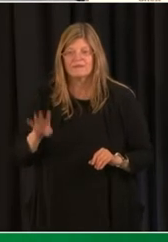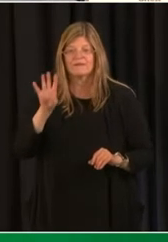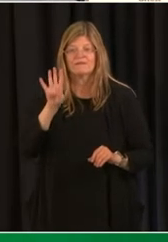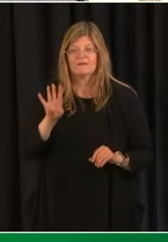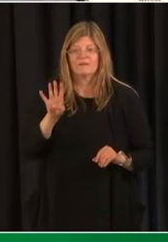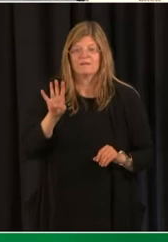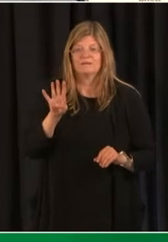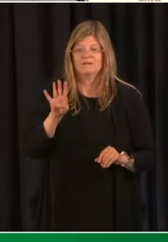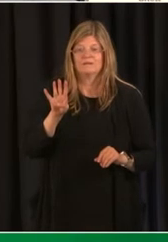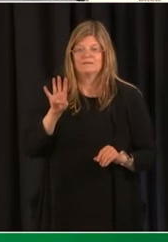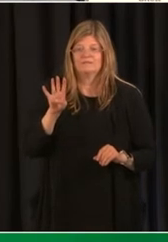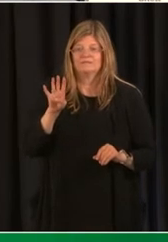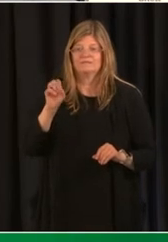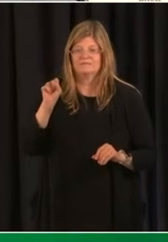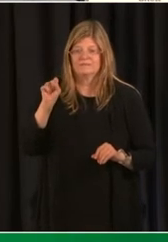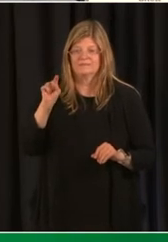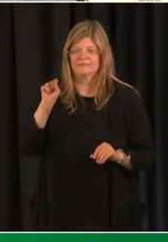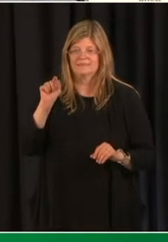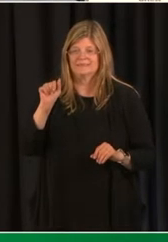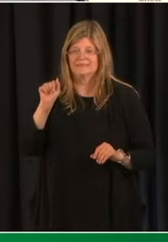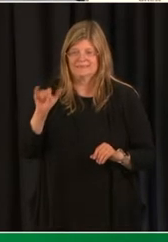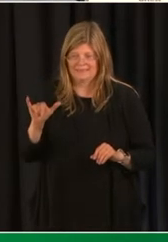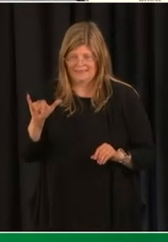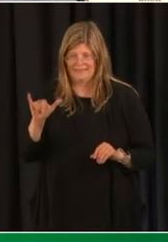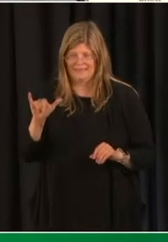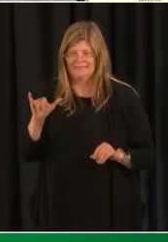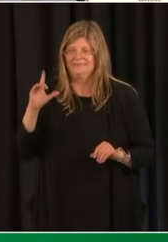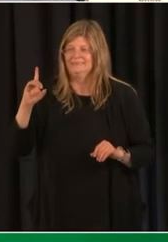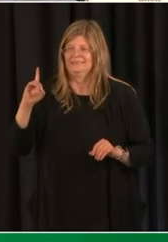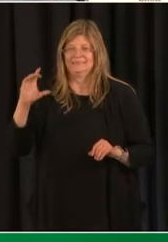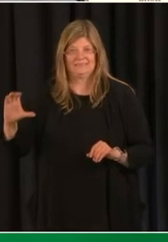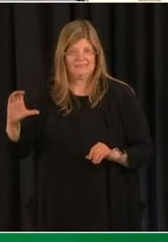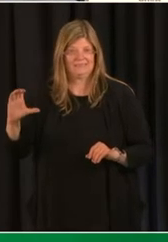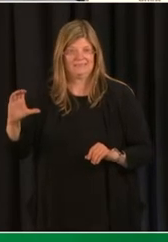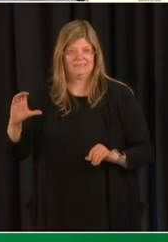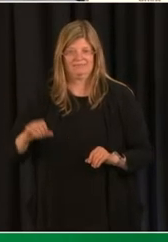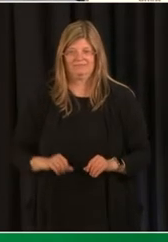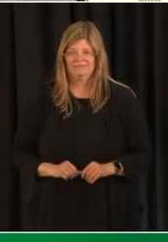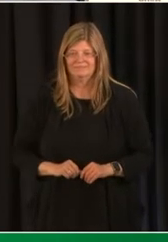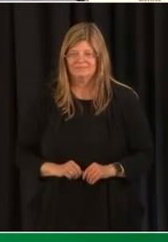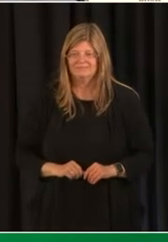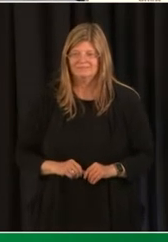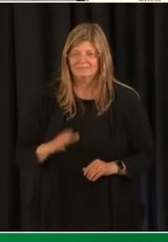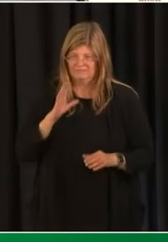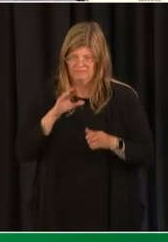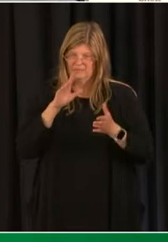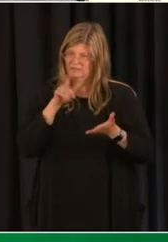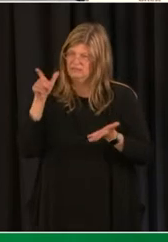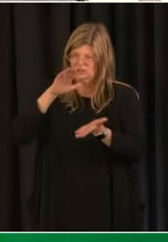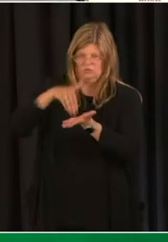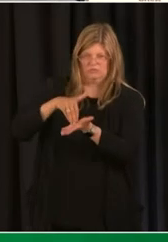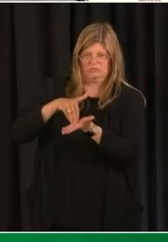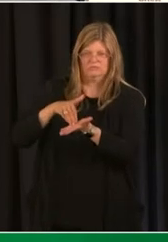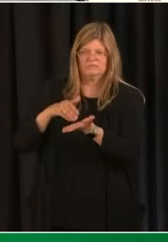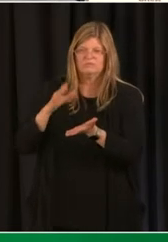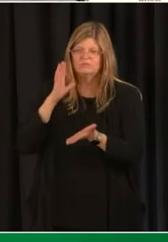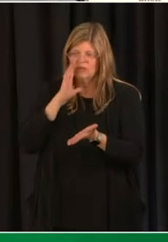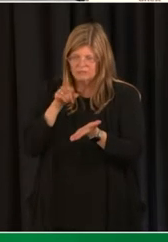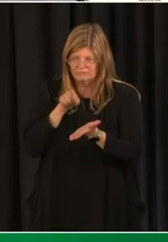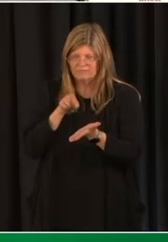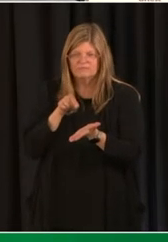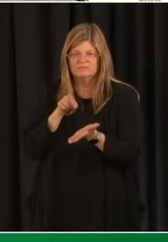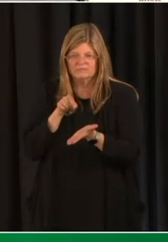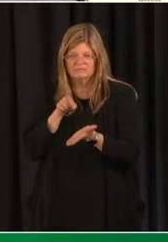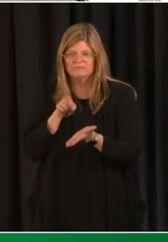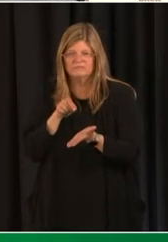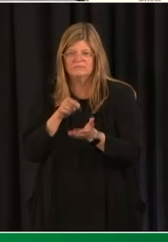833-4-STAY-DC. And through that number, you can reach somebody who can assist you. We have call center operators who can work with you in English